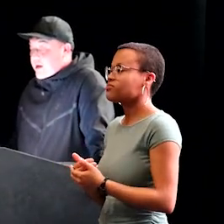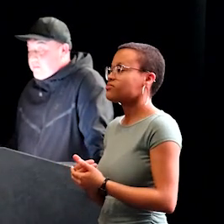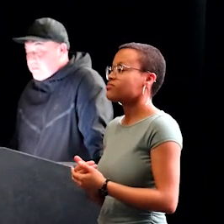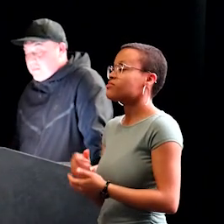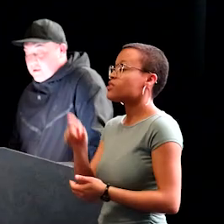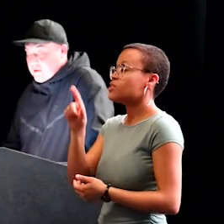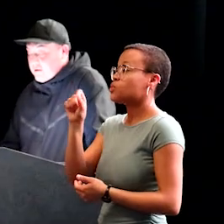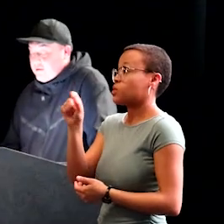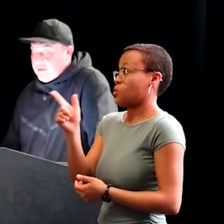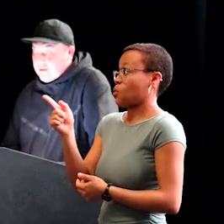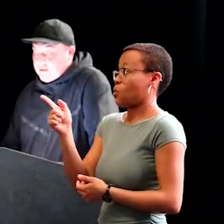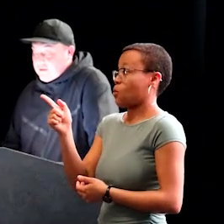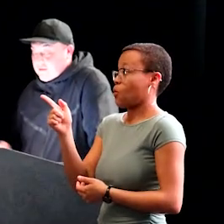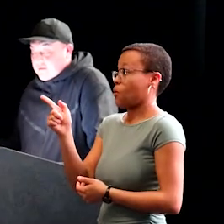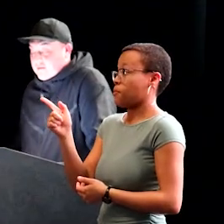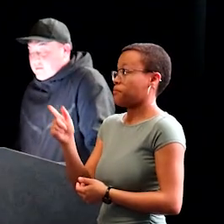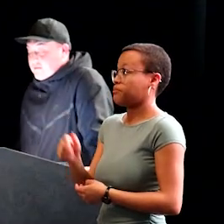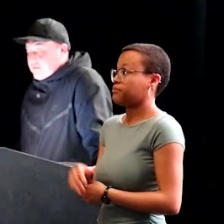2021 came,